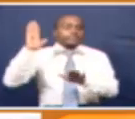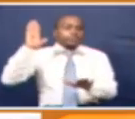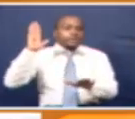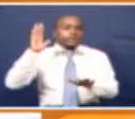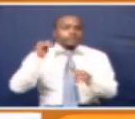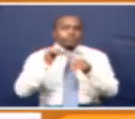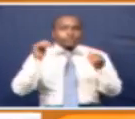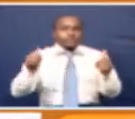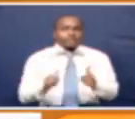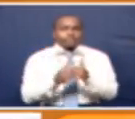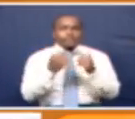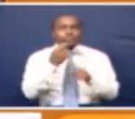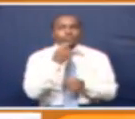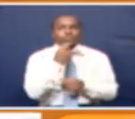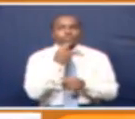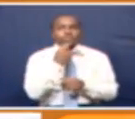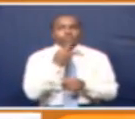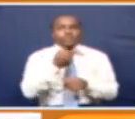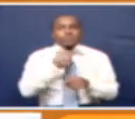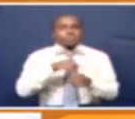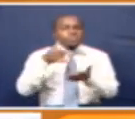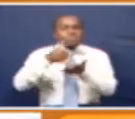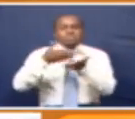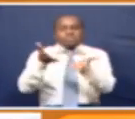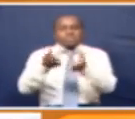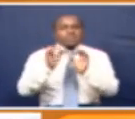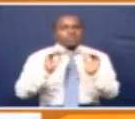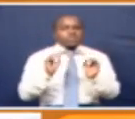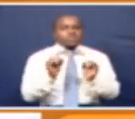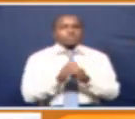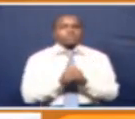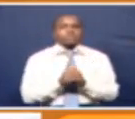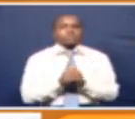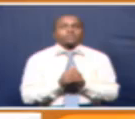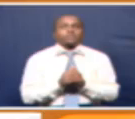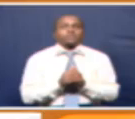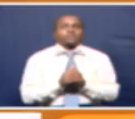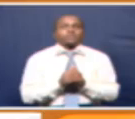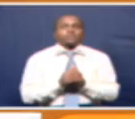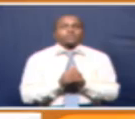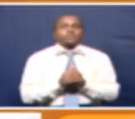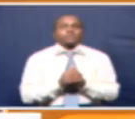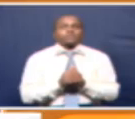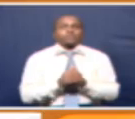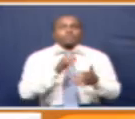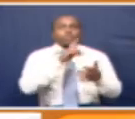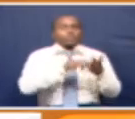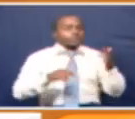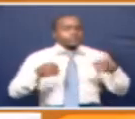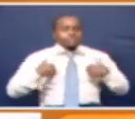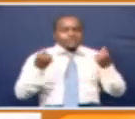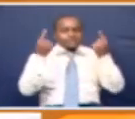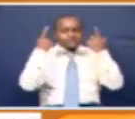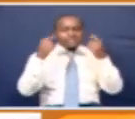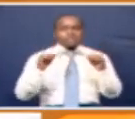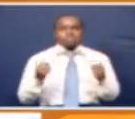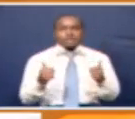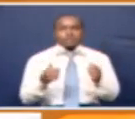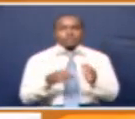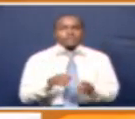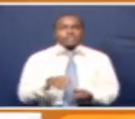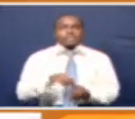is taking place on Tuesday, we are not part of it. And therefore, you see, what I don't understand with especially the